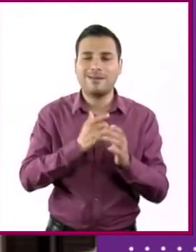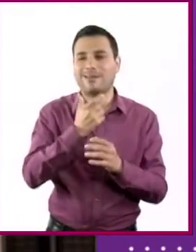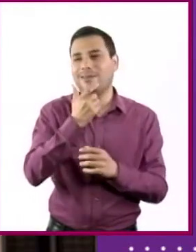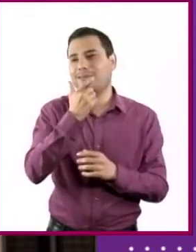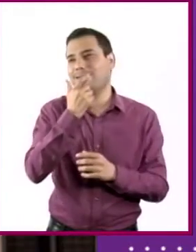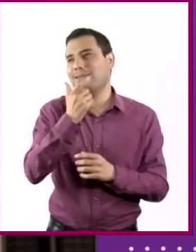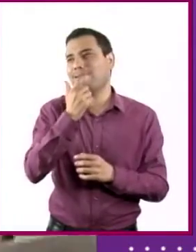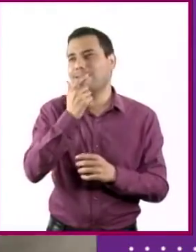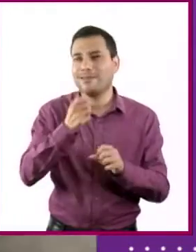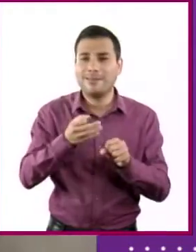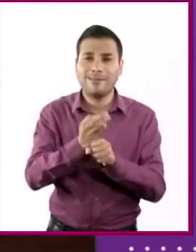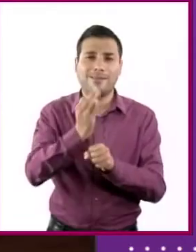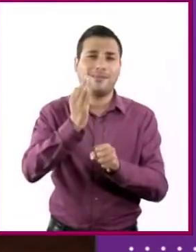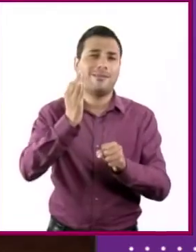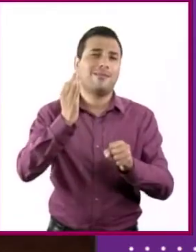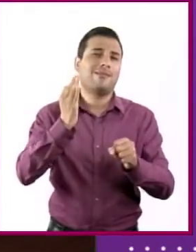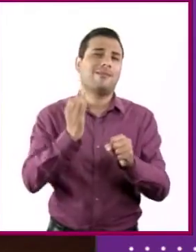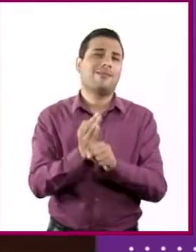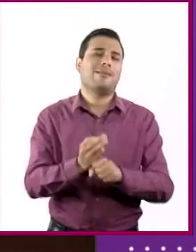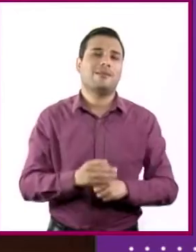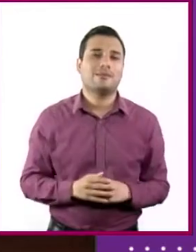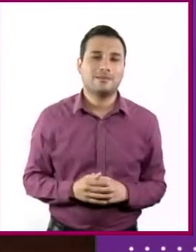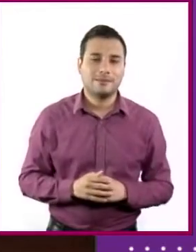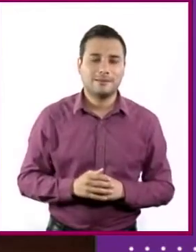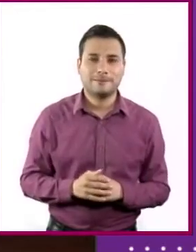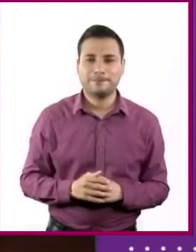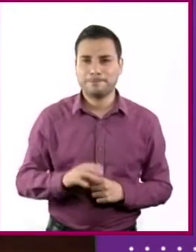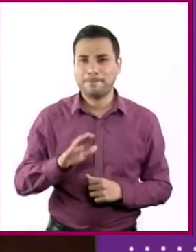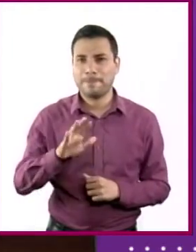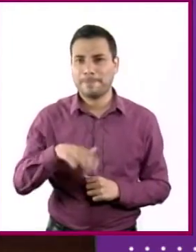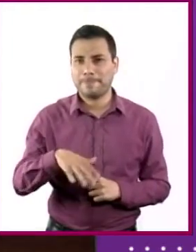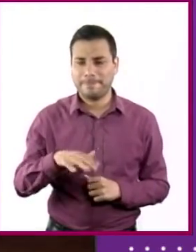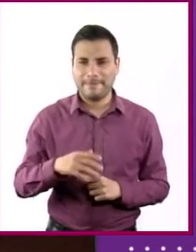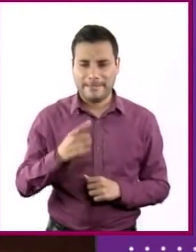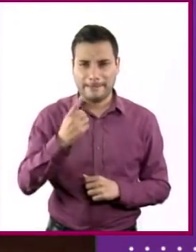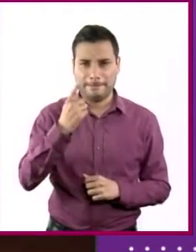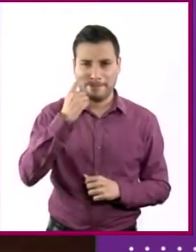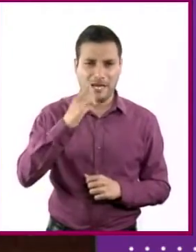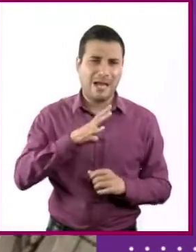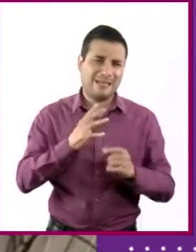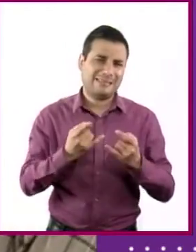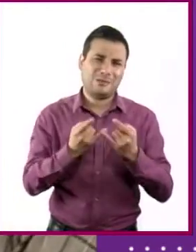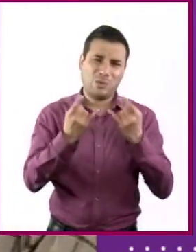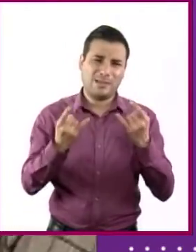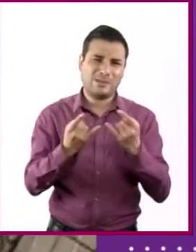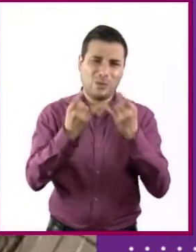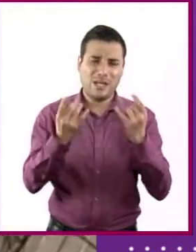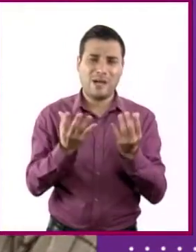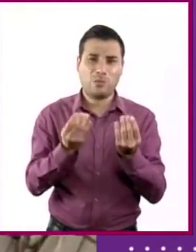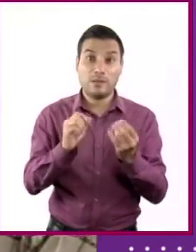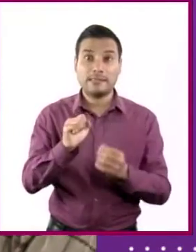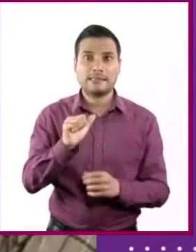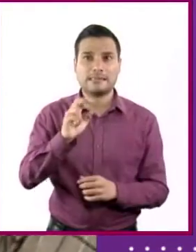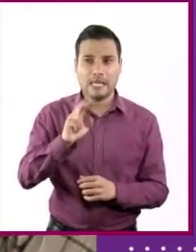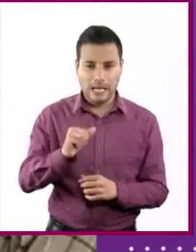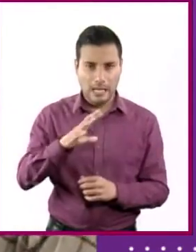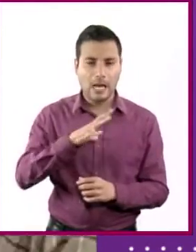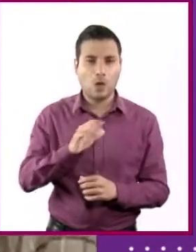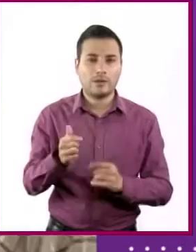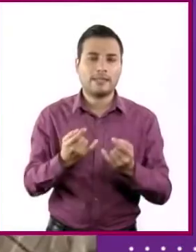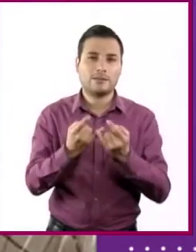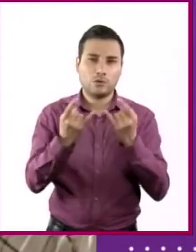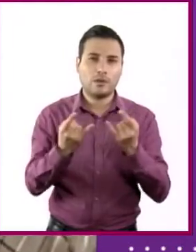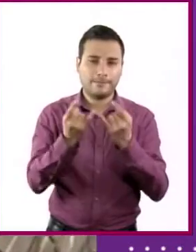It's really funny. Peque, look, we got a lot of stories. And Sarah has more. We're reading